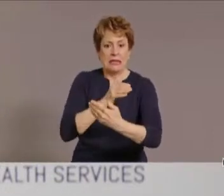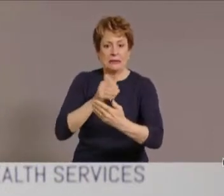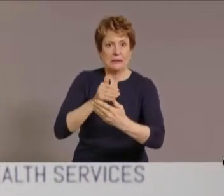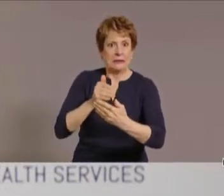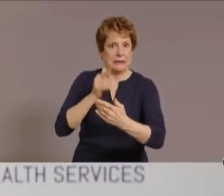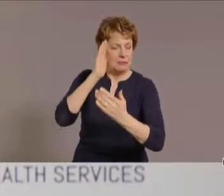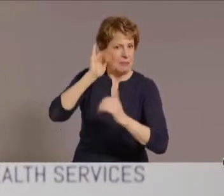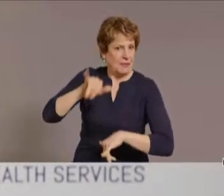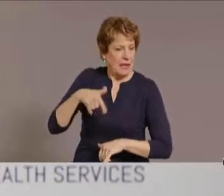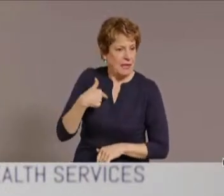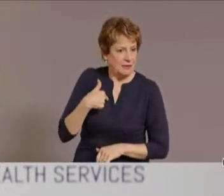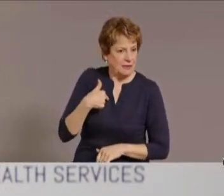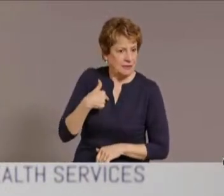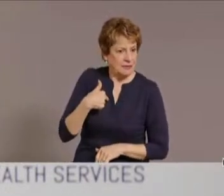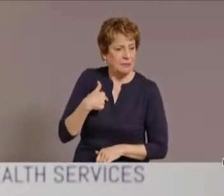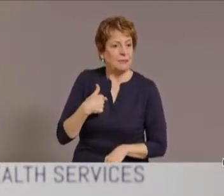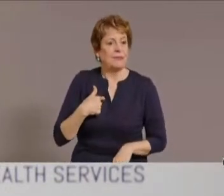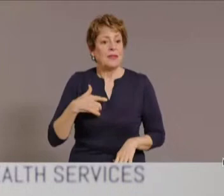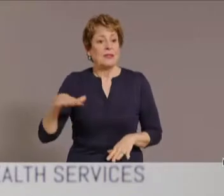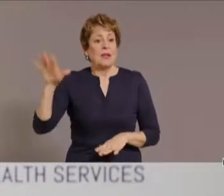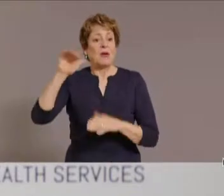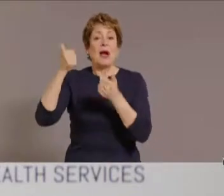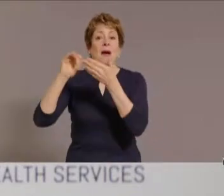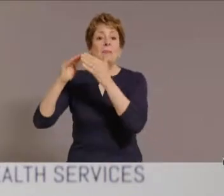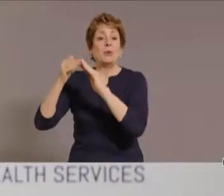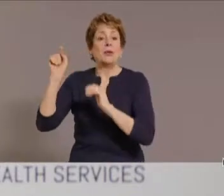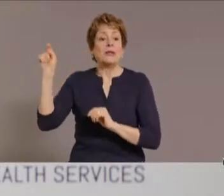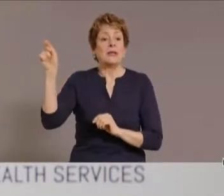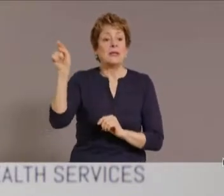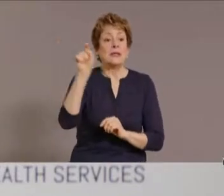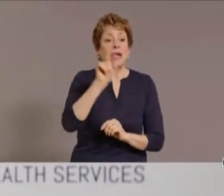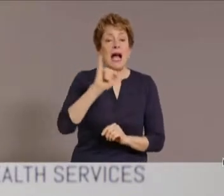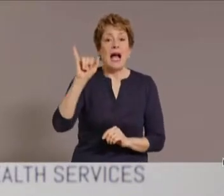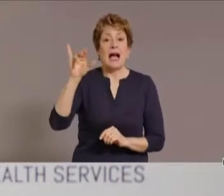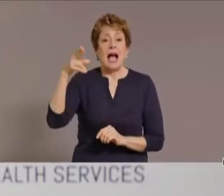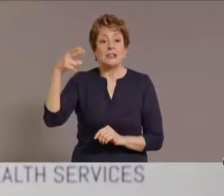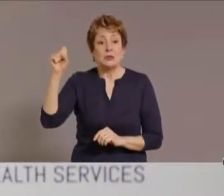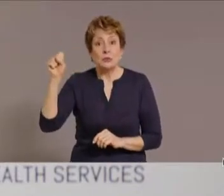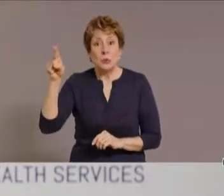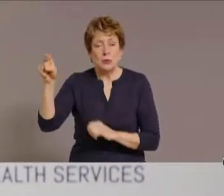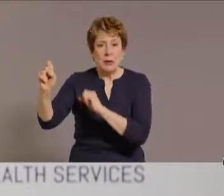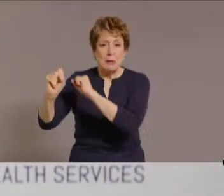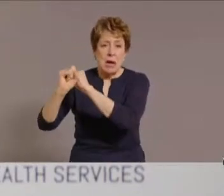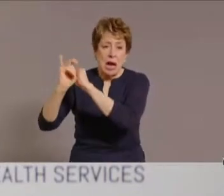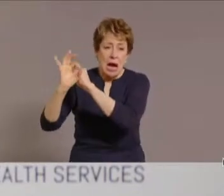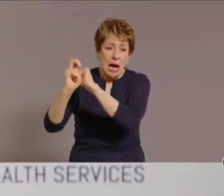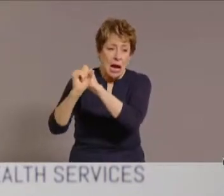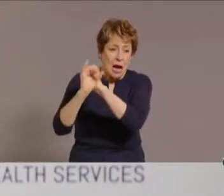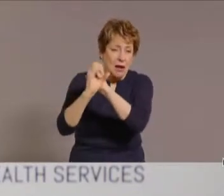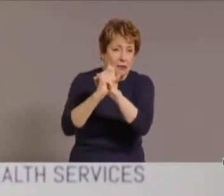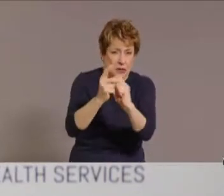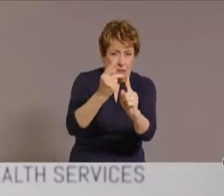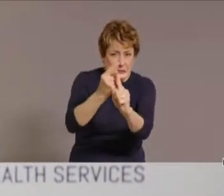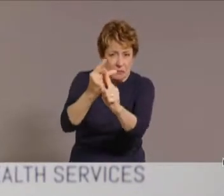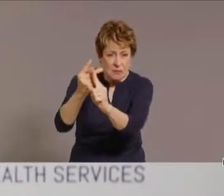high vaccination rates. IHS does a really nice job with vaccinating. And